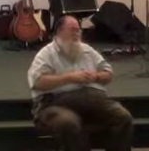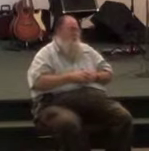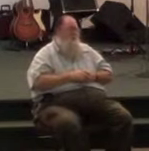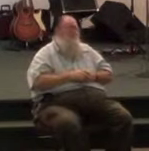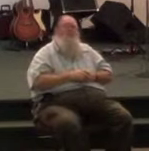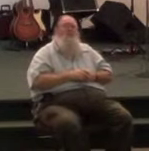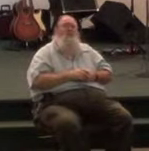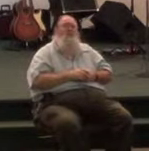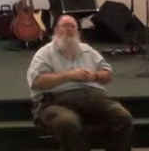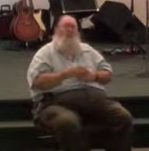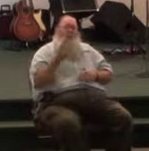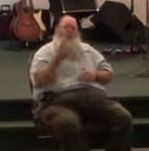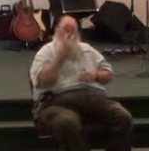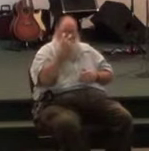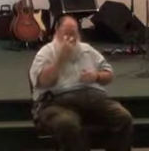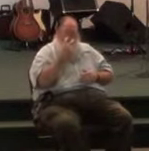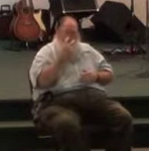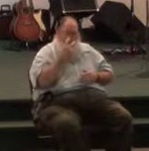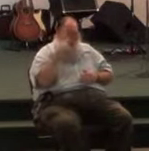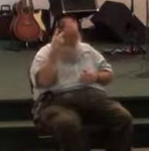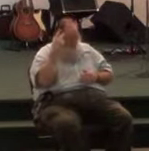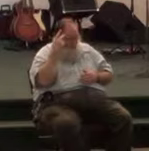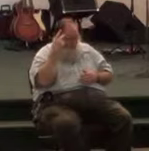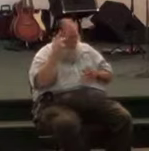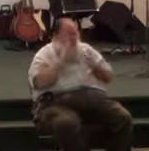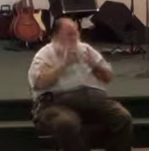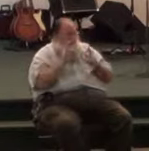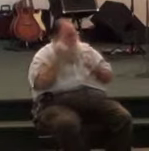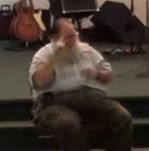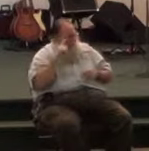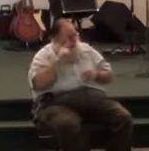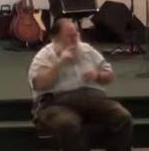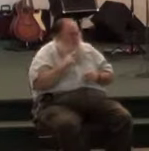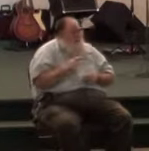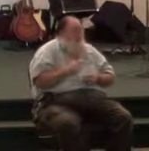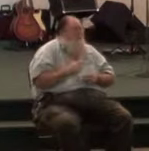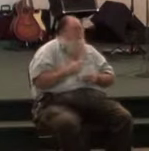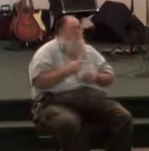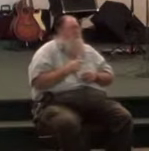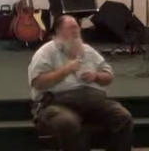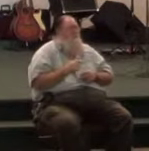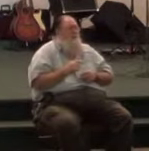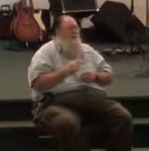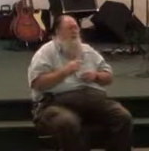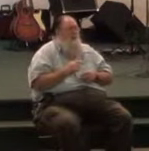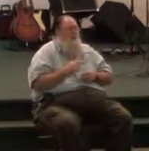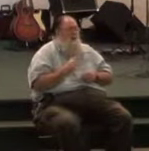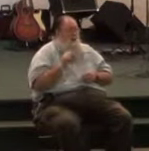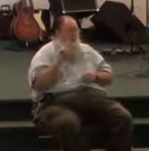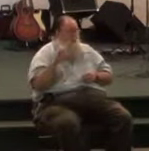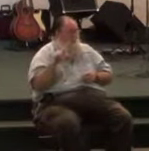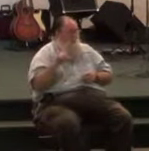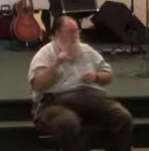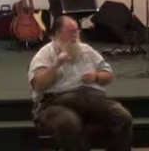He blinds Saul, heals him, and chooses him as an instrument to carry the name of Jesus to the Gentiles.